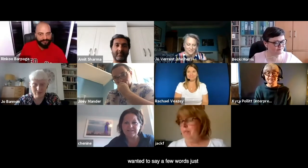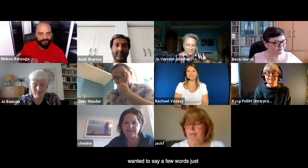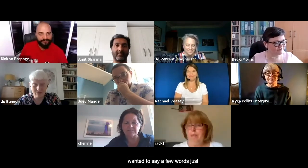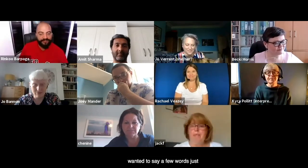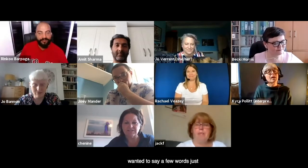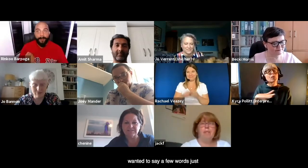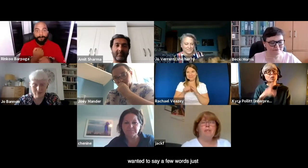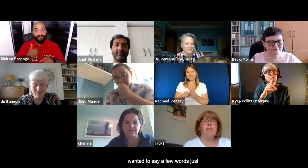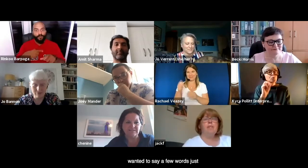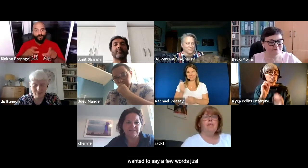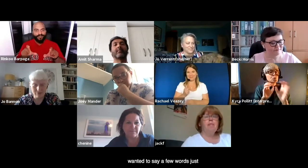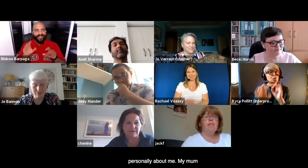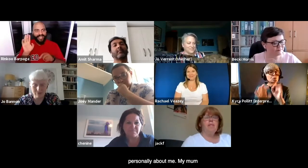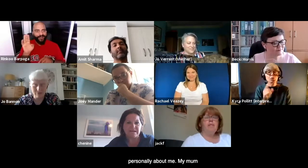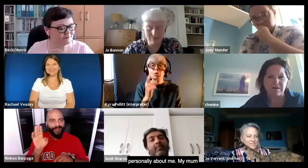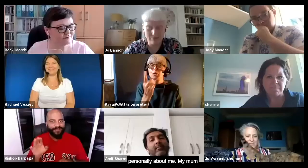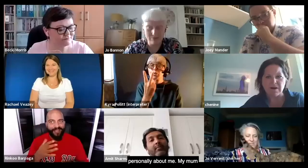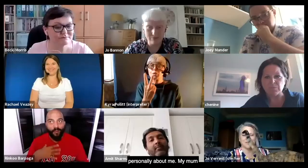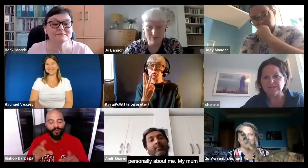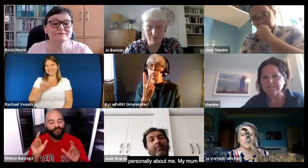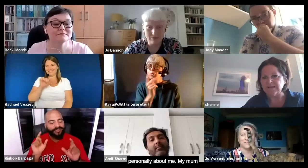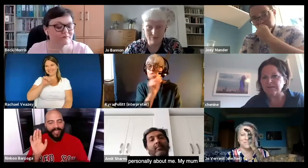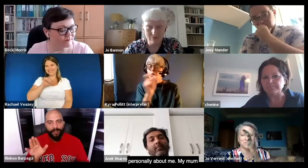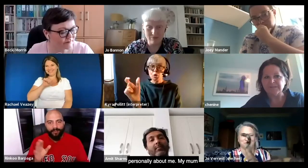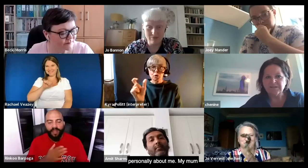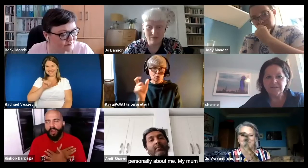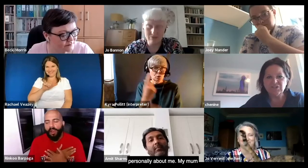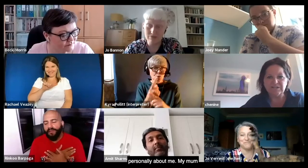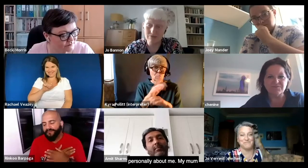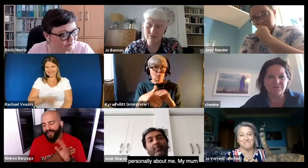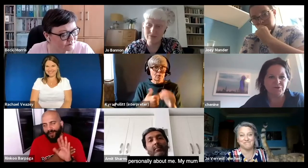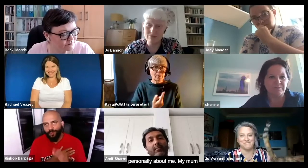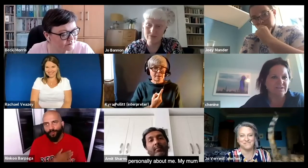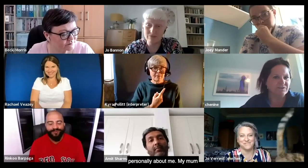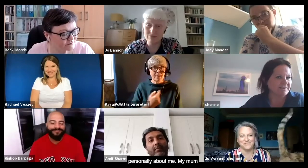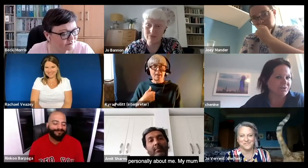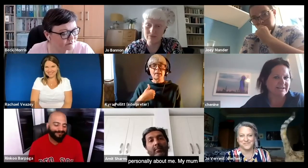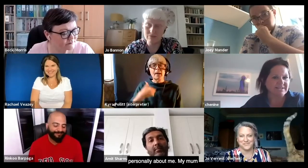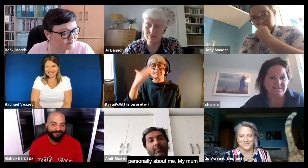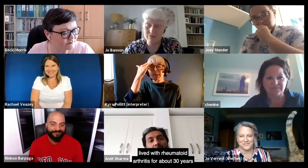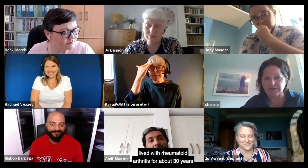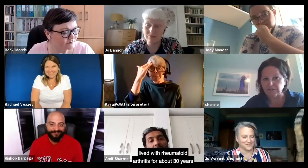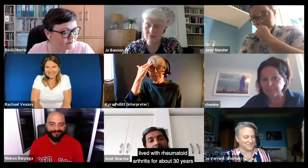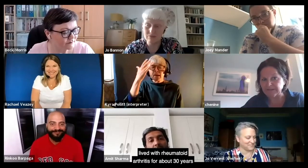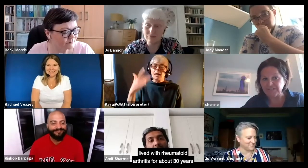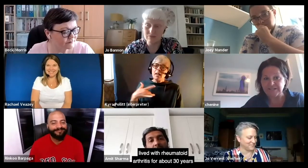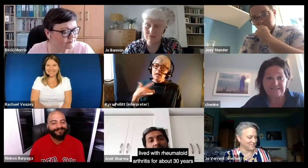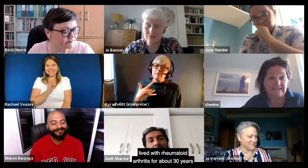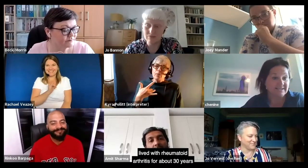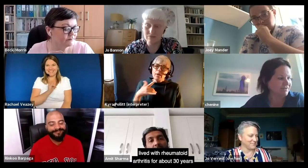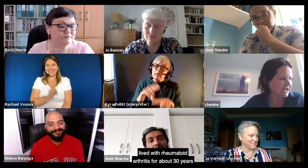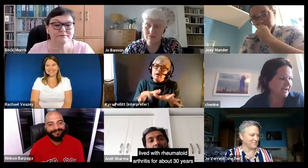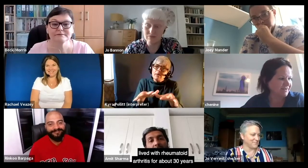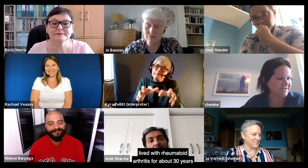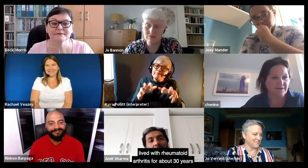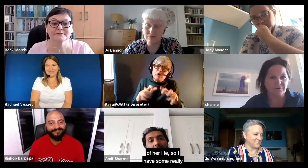words just personally about me. My mum was, she lived with rheumatoid arthritis for about 30